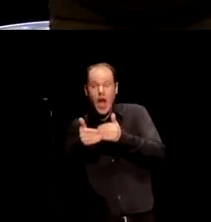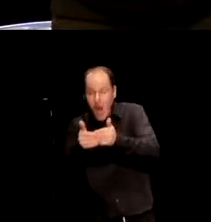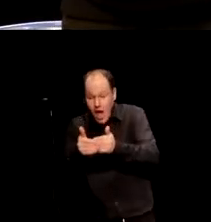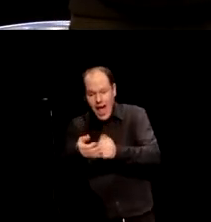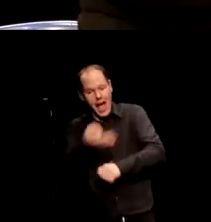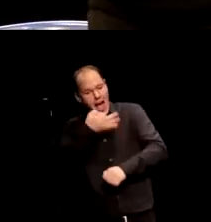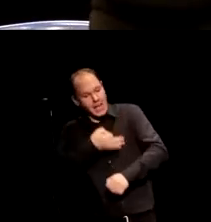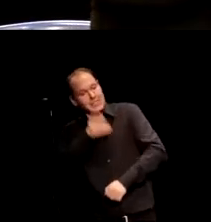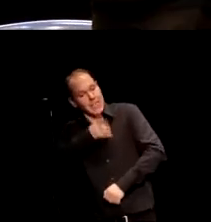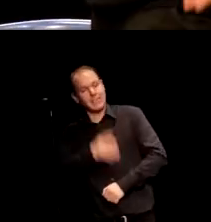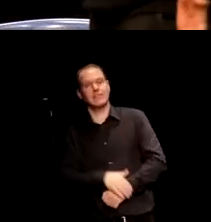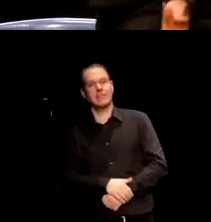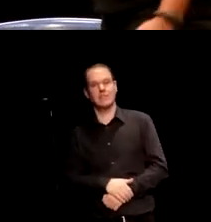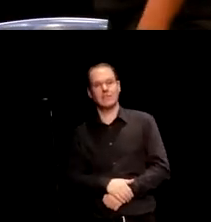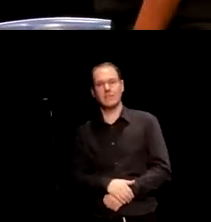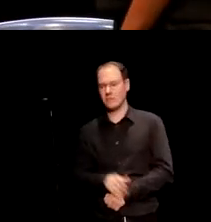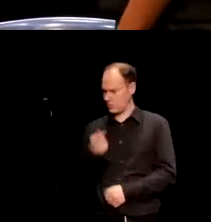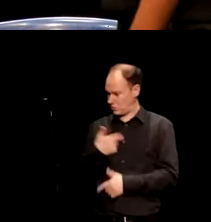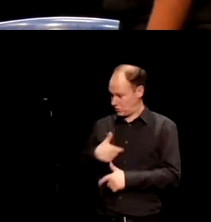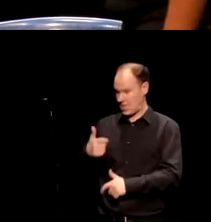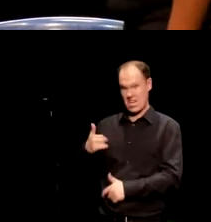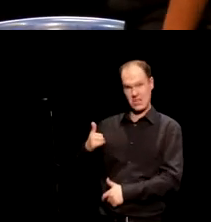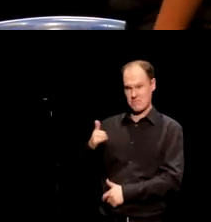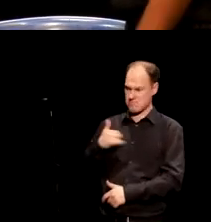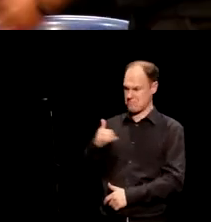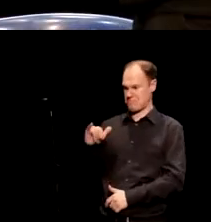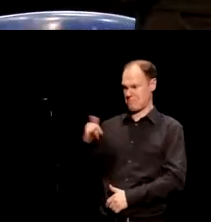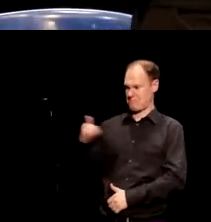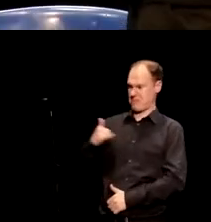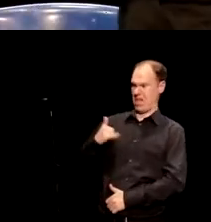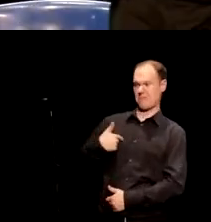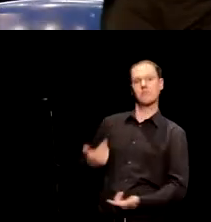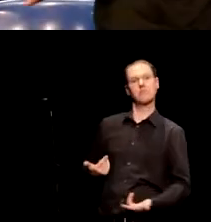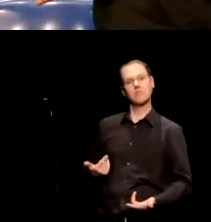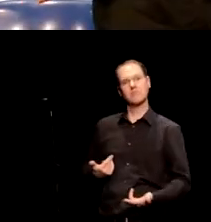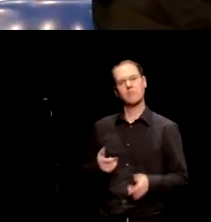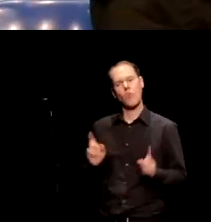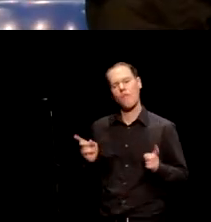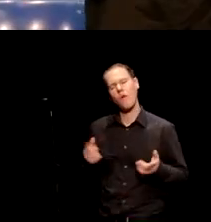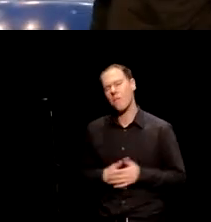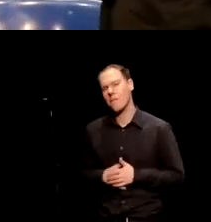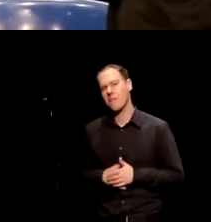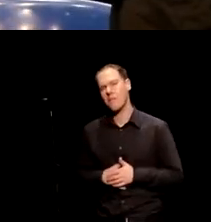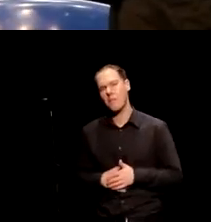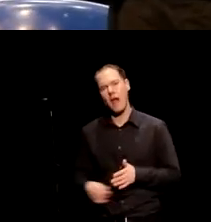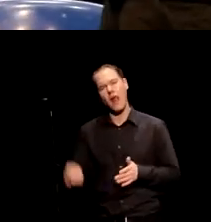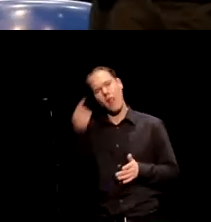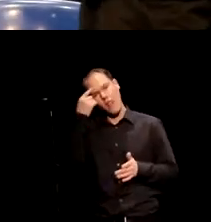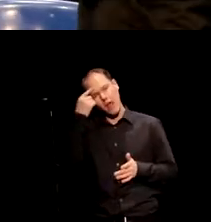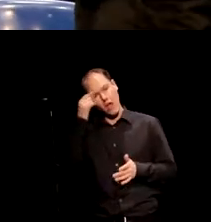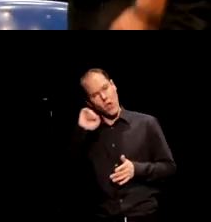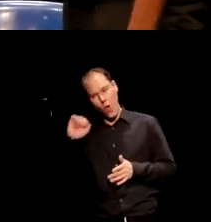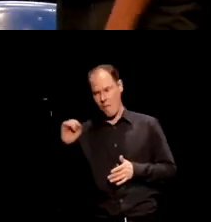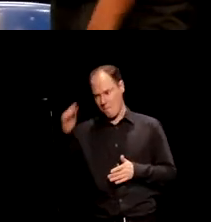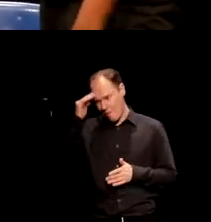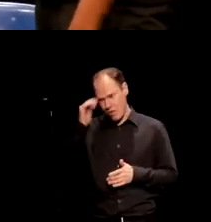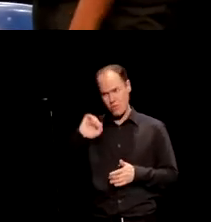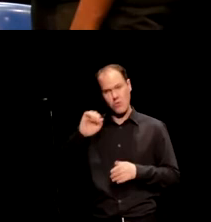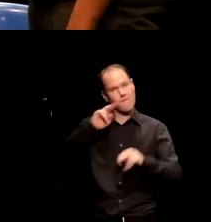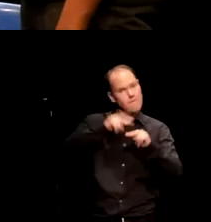year, if you still feel the same. So you still doubt me? Wait, what for? Think of your mother and your